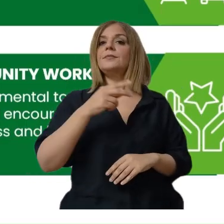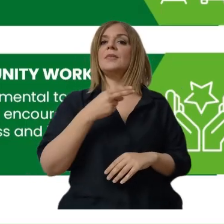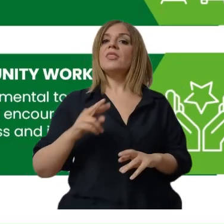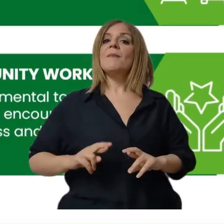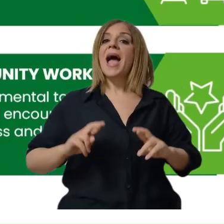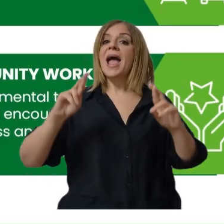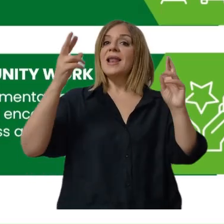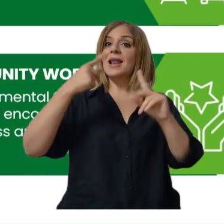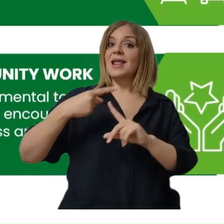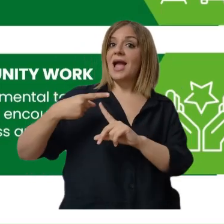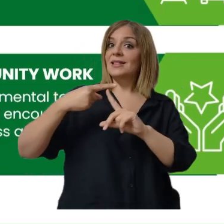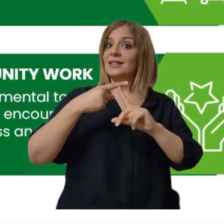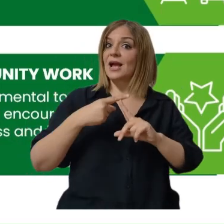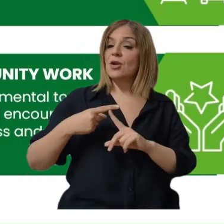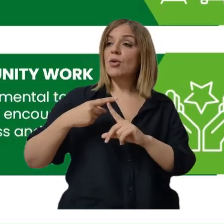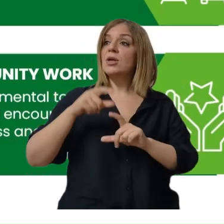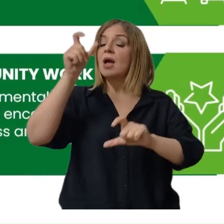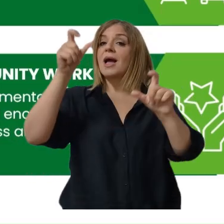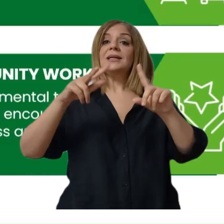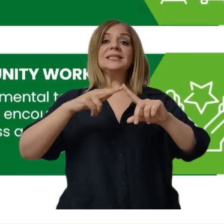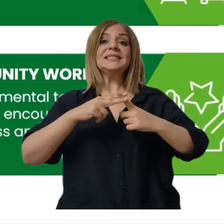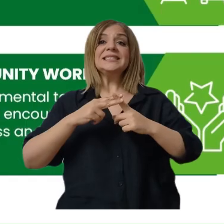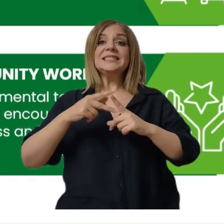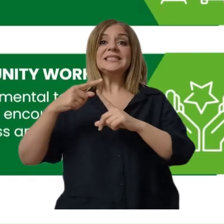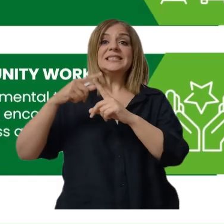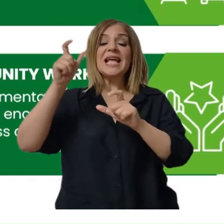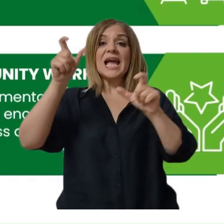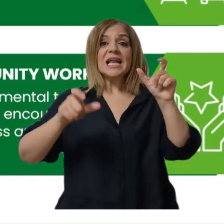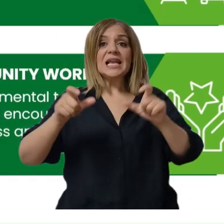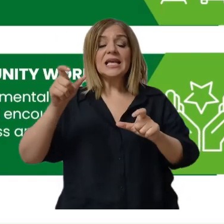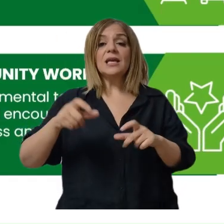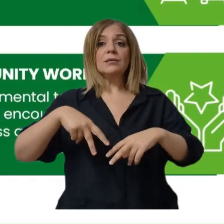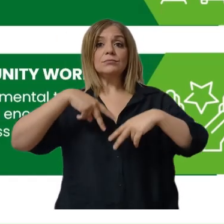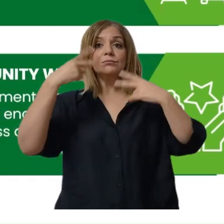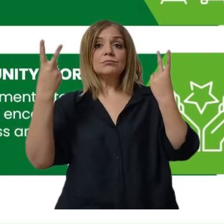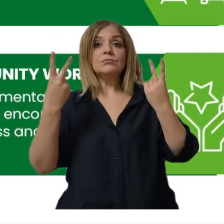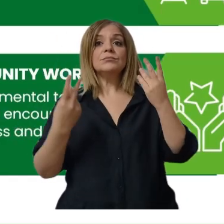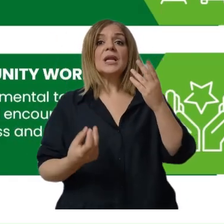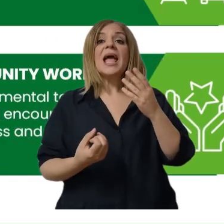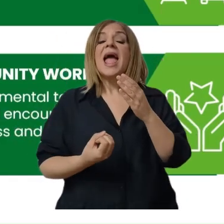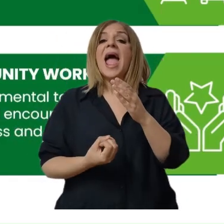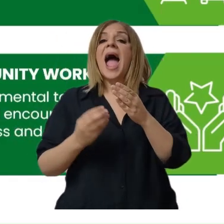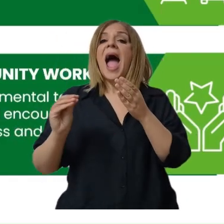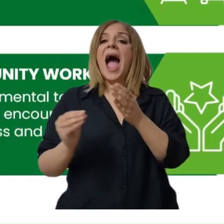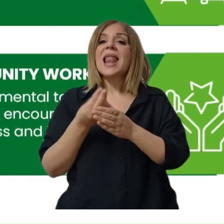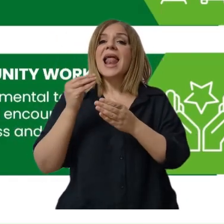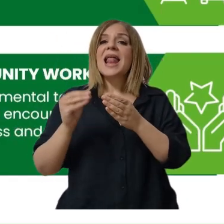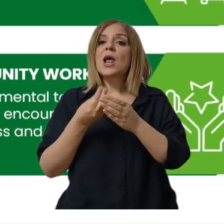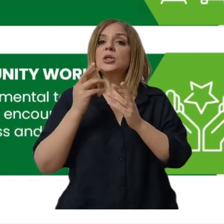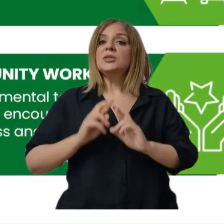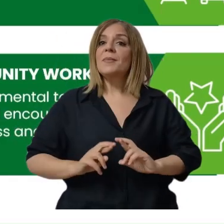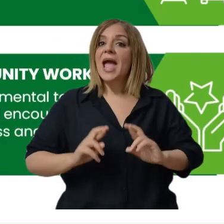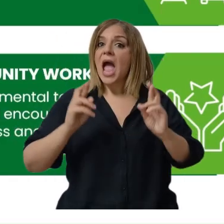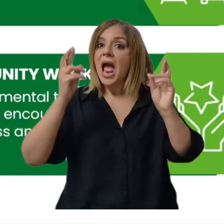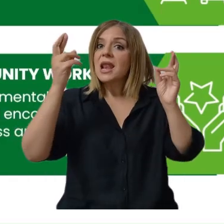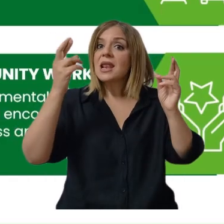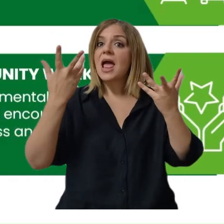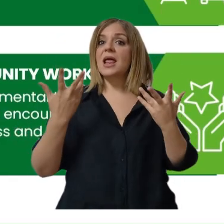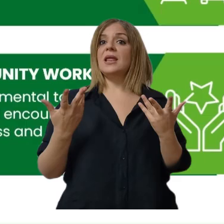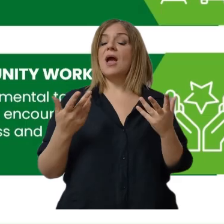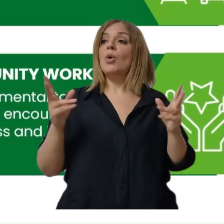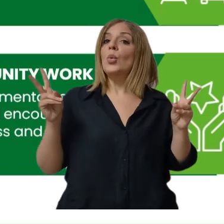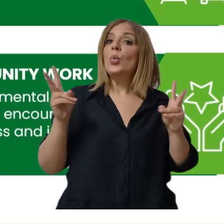About energy and technology, technicians can install renewable energy systems rather than